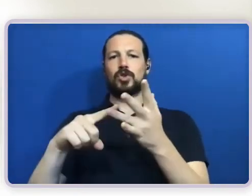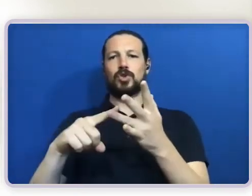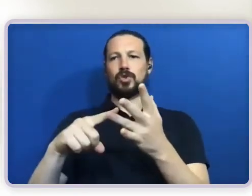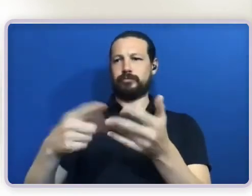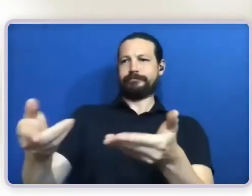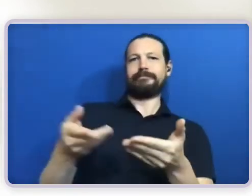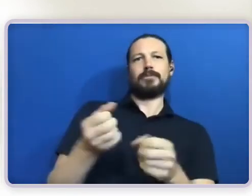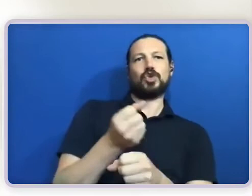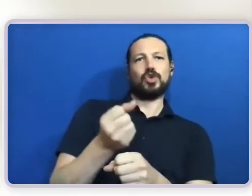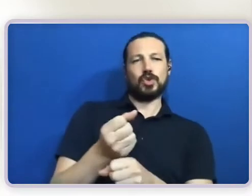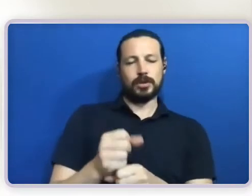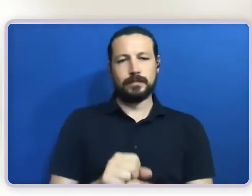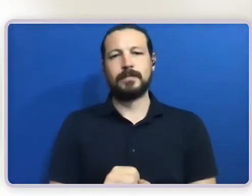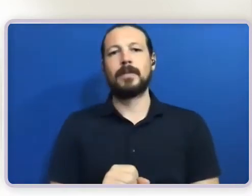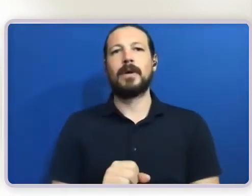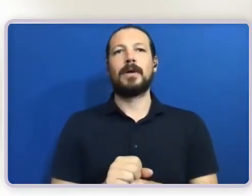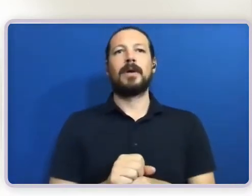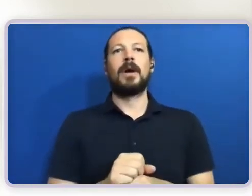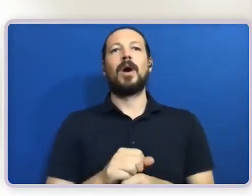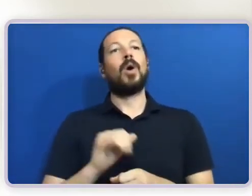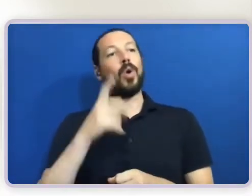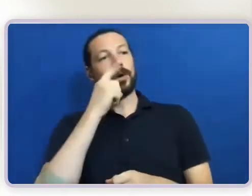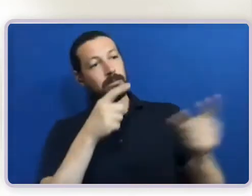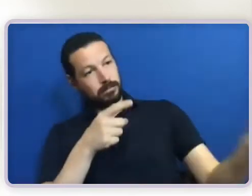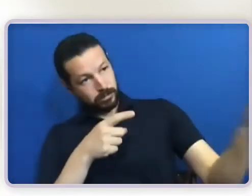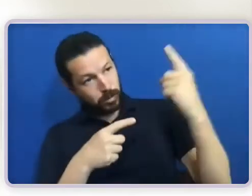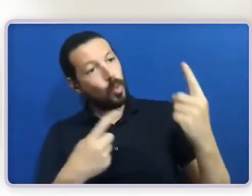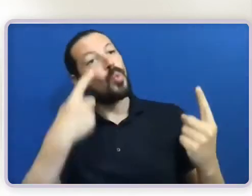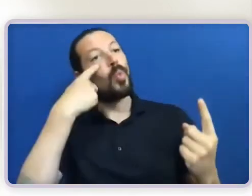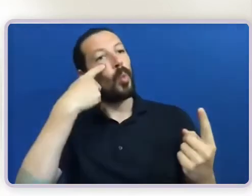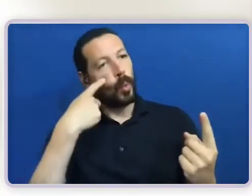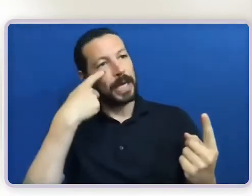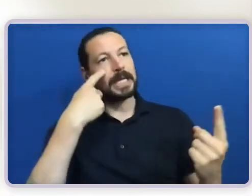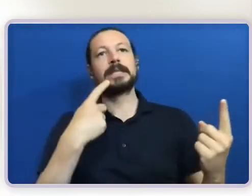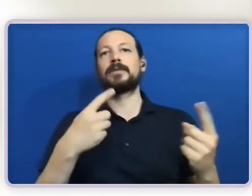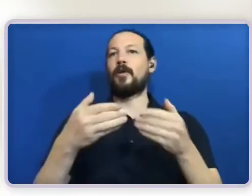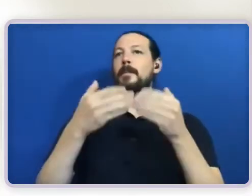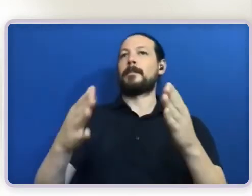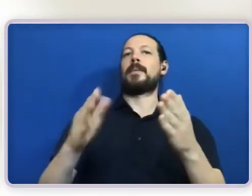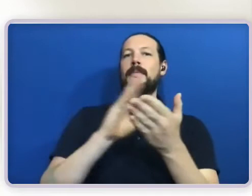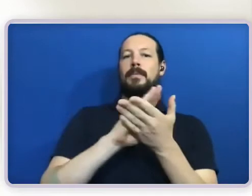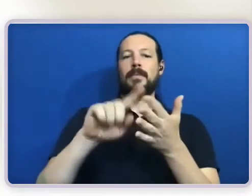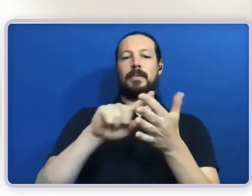or by telling someone to be a witness at a public hearing, and that would mean they're given a summons.